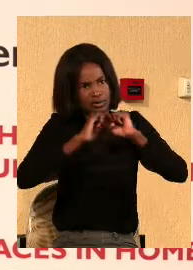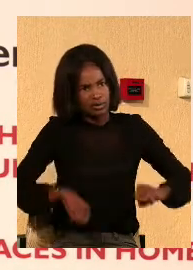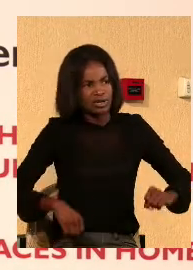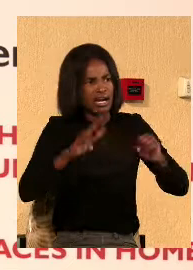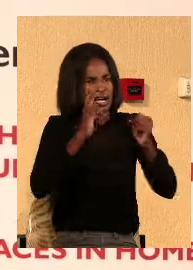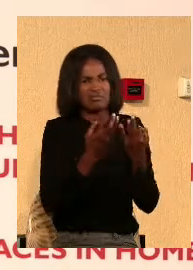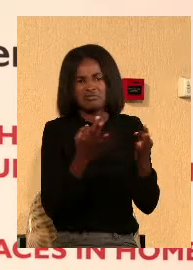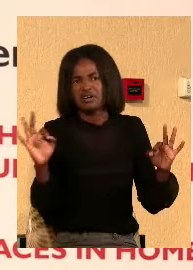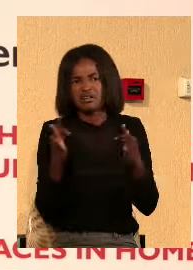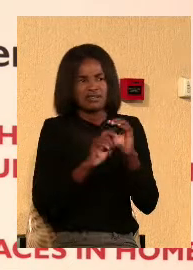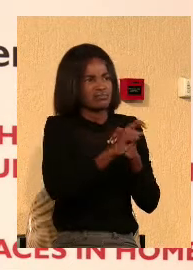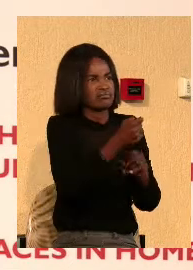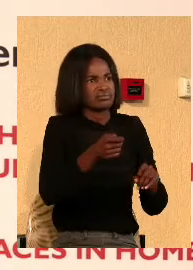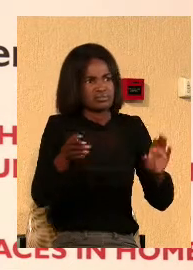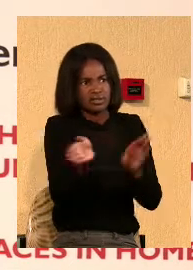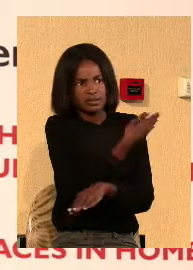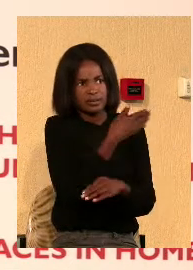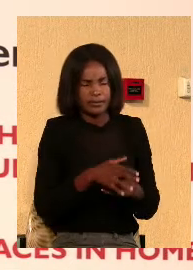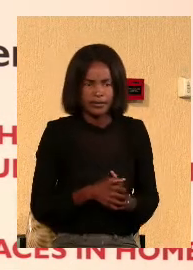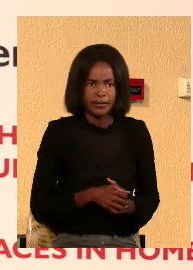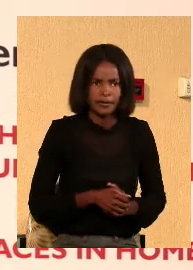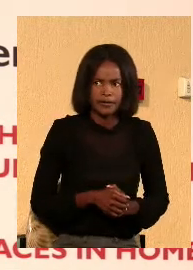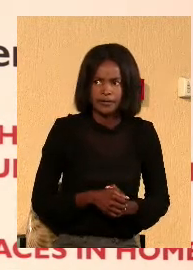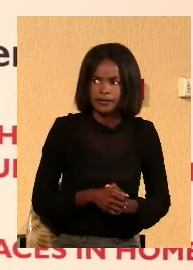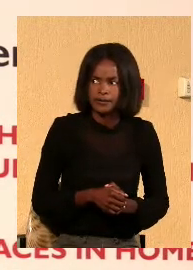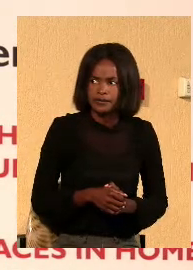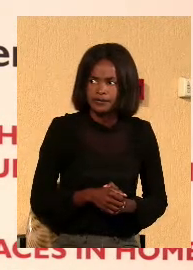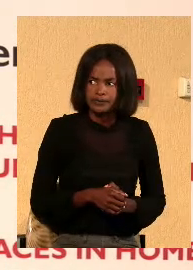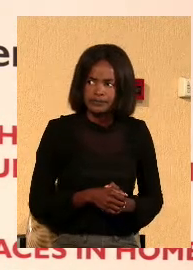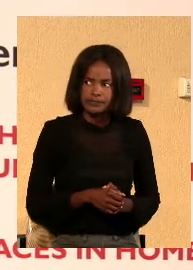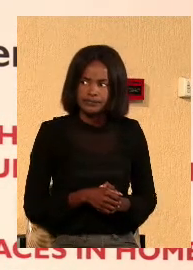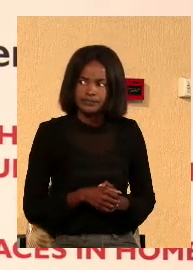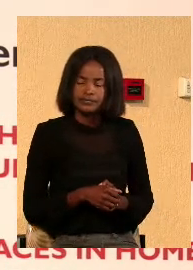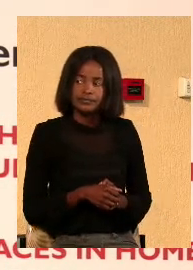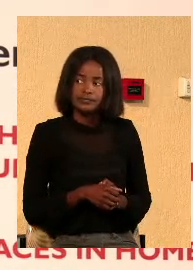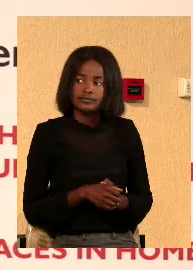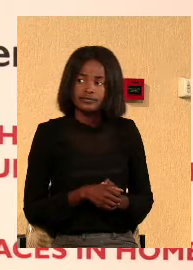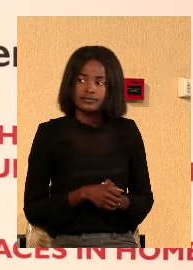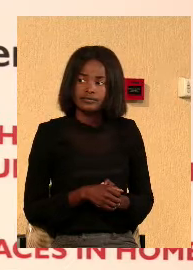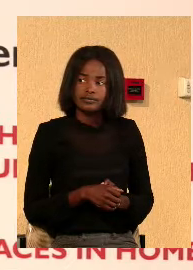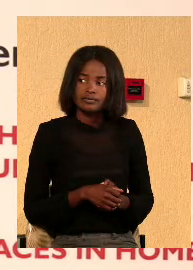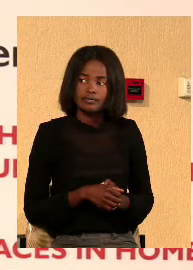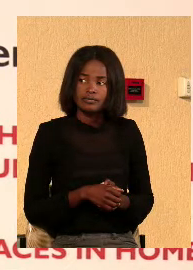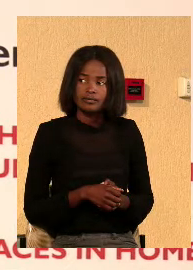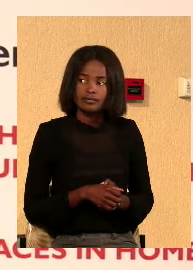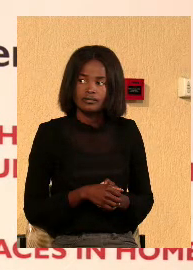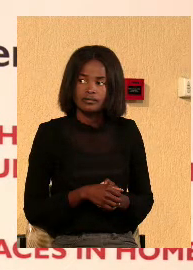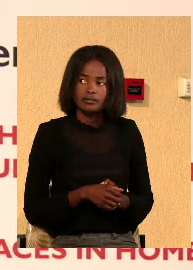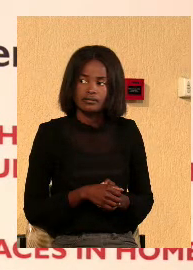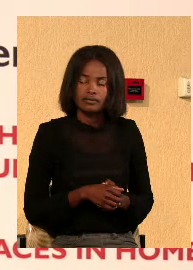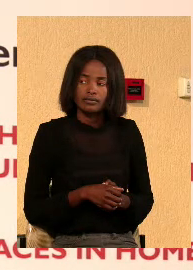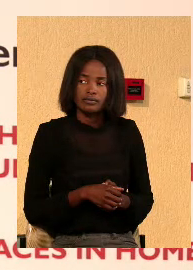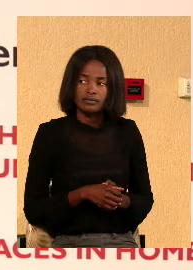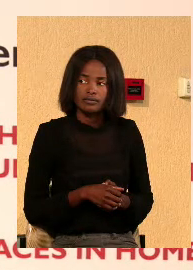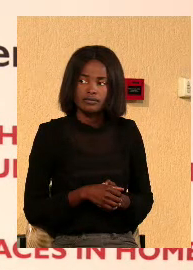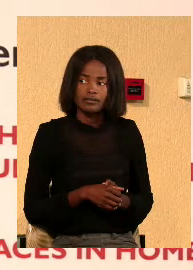more testing. So what you're saying, in essence, is that, well, I don't want to